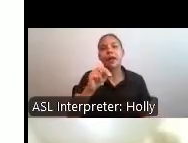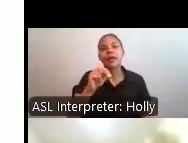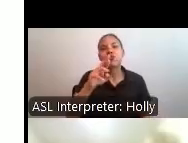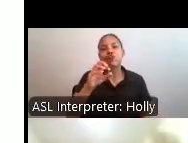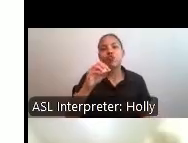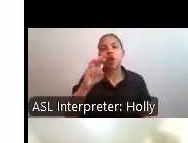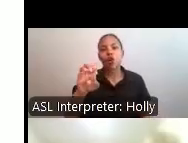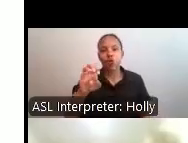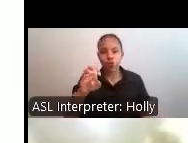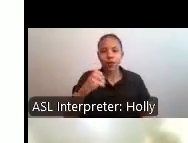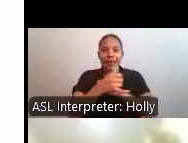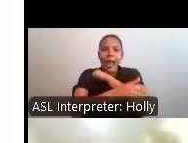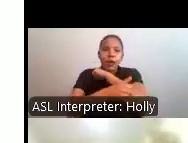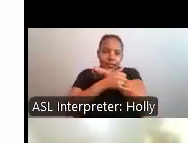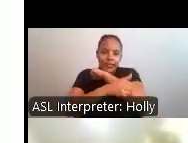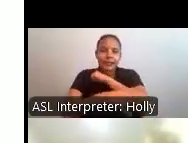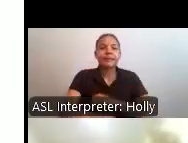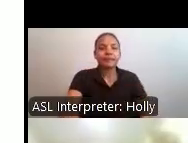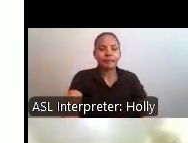Next slide, please.